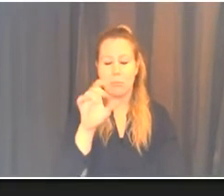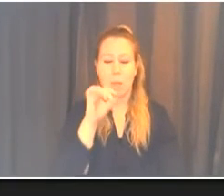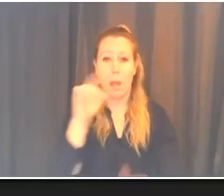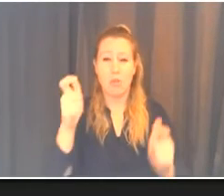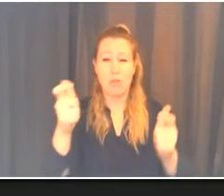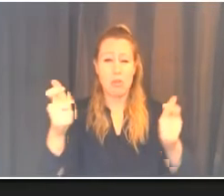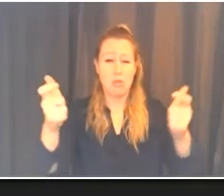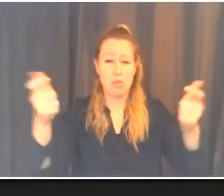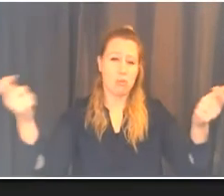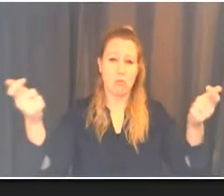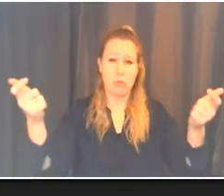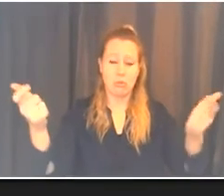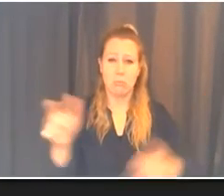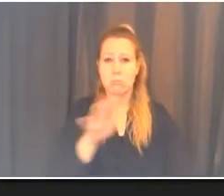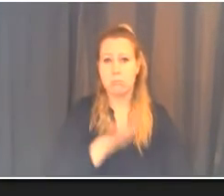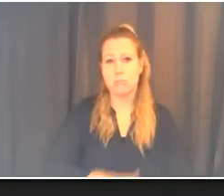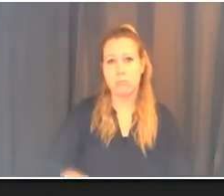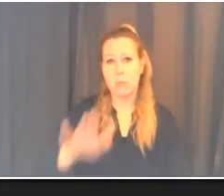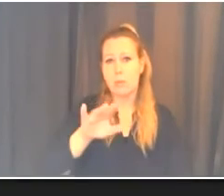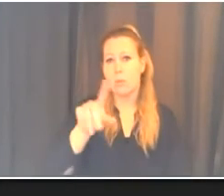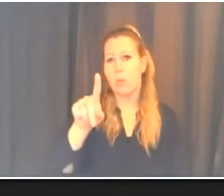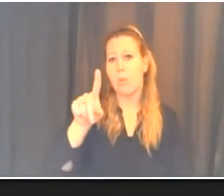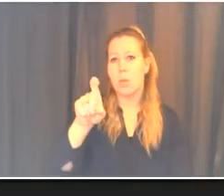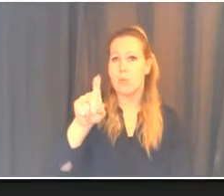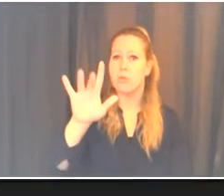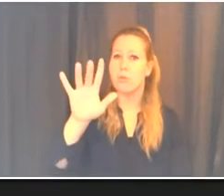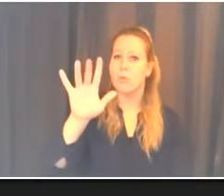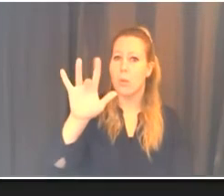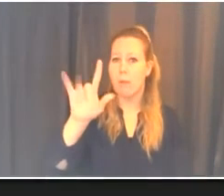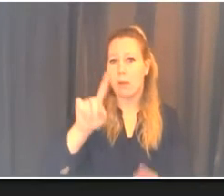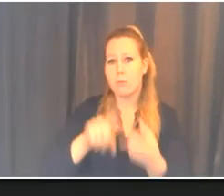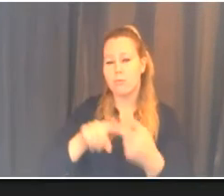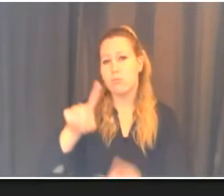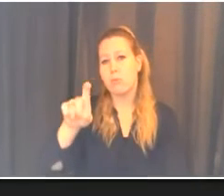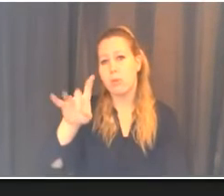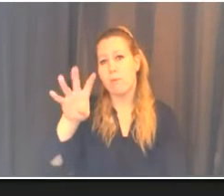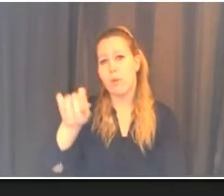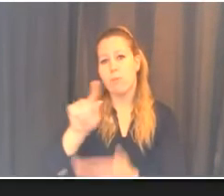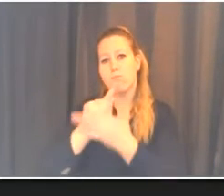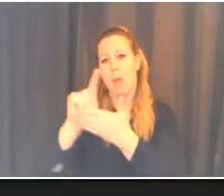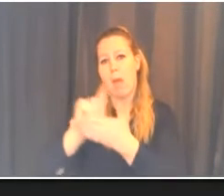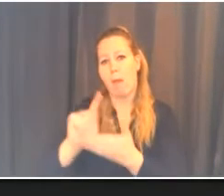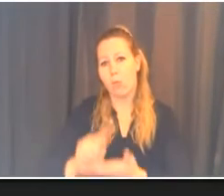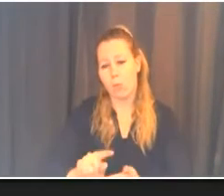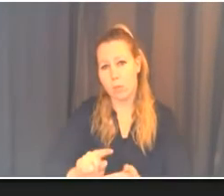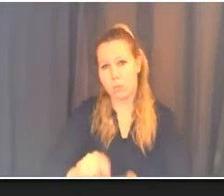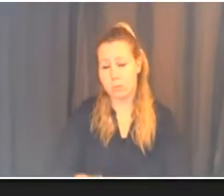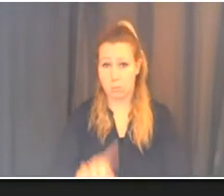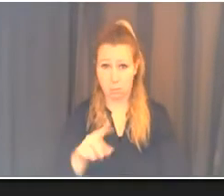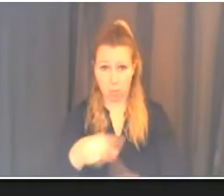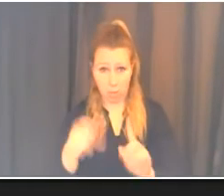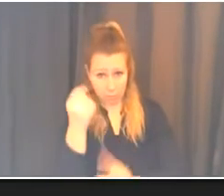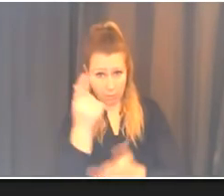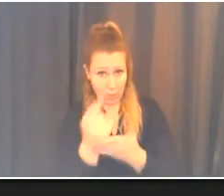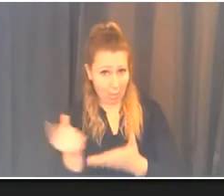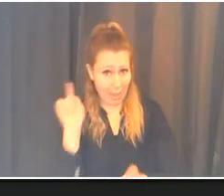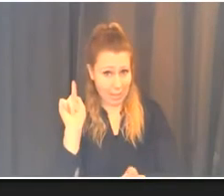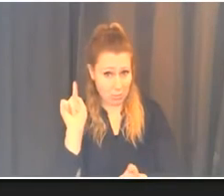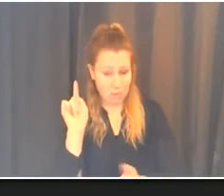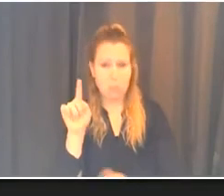PSA in Spanish language um and we are looking to get those interpreted in um indigenous languages that our clients may